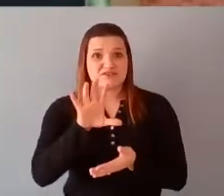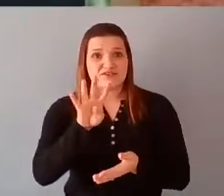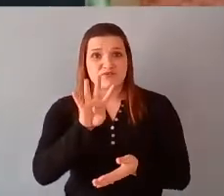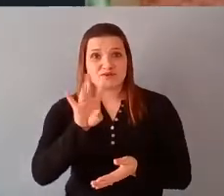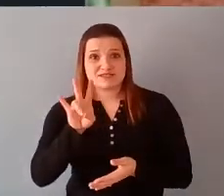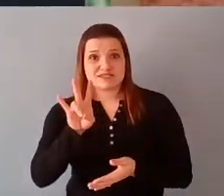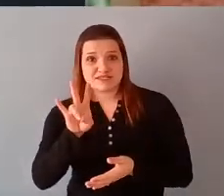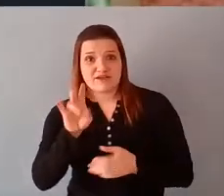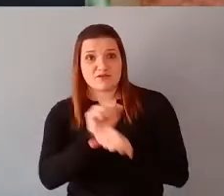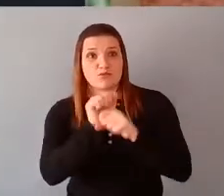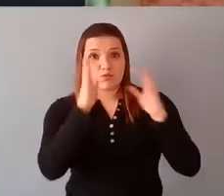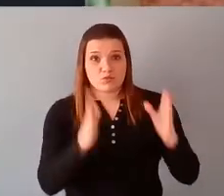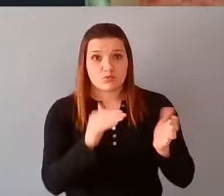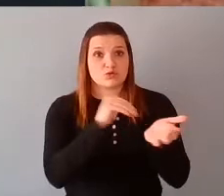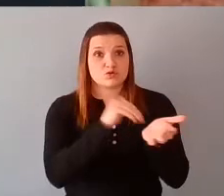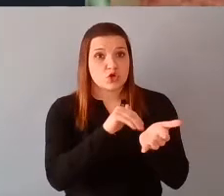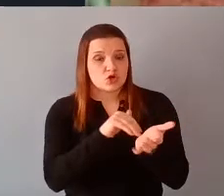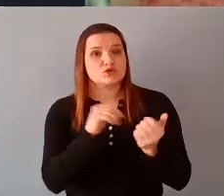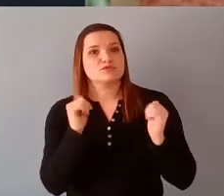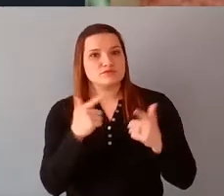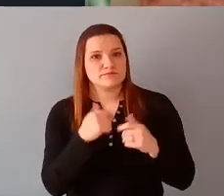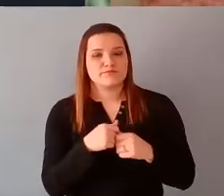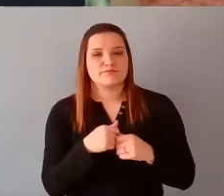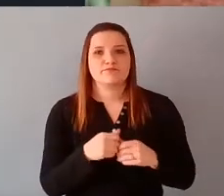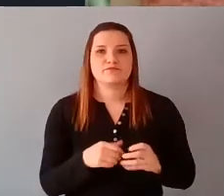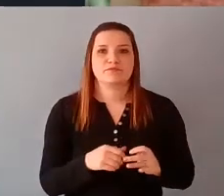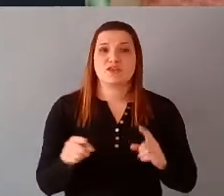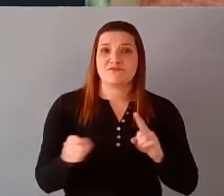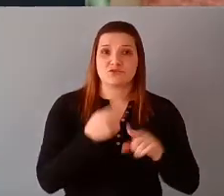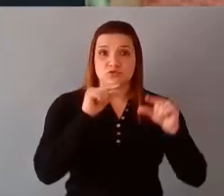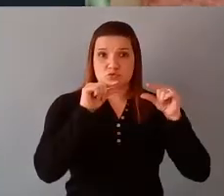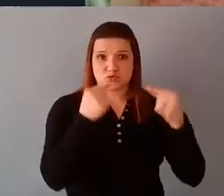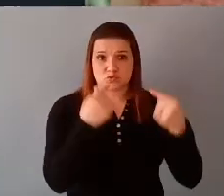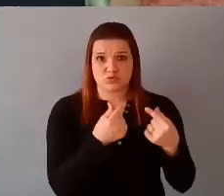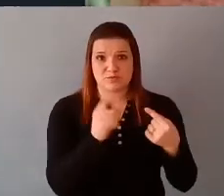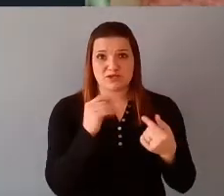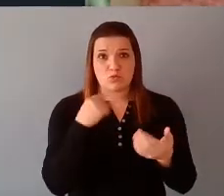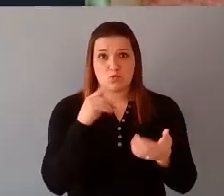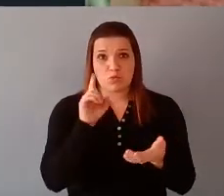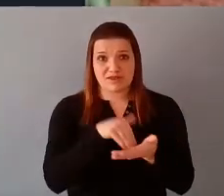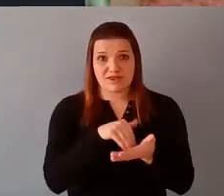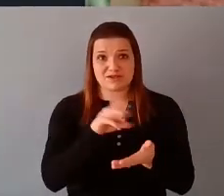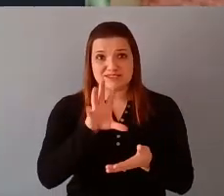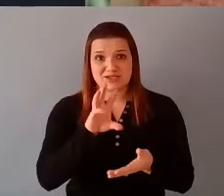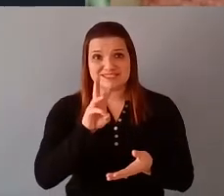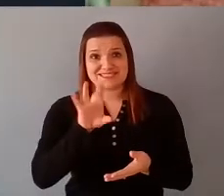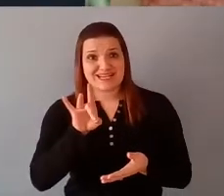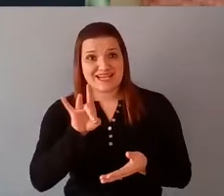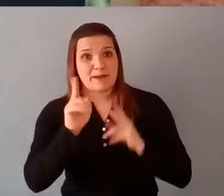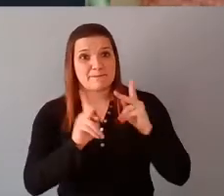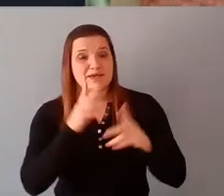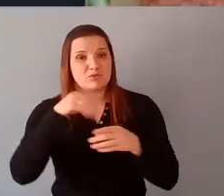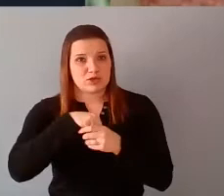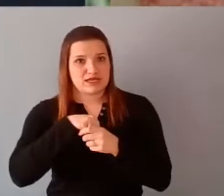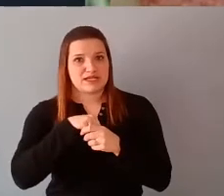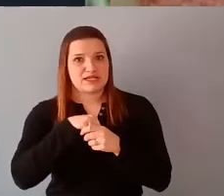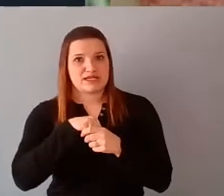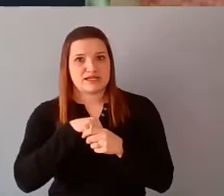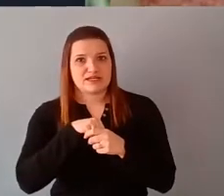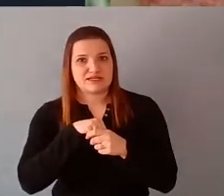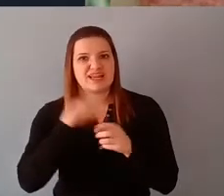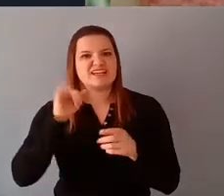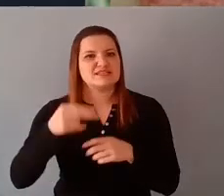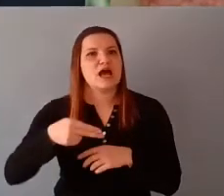5,747 employees and doctors. The very first group has 1,668 people in it. Those are the